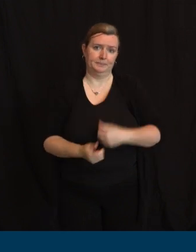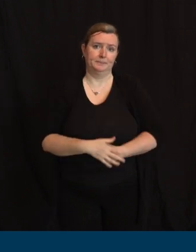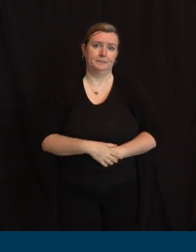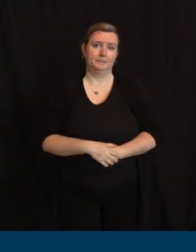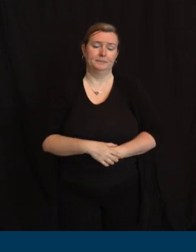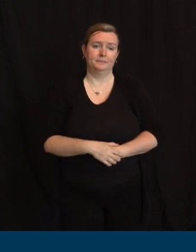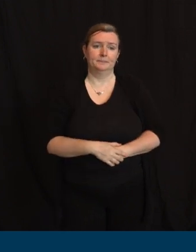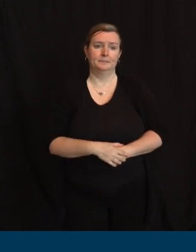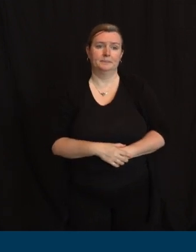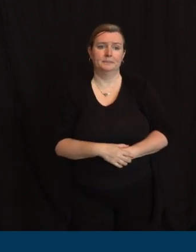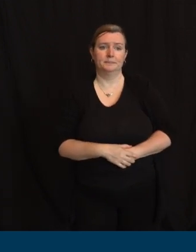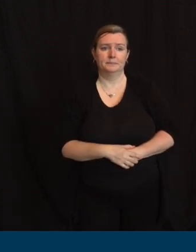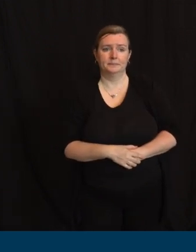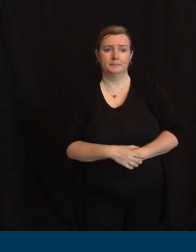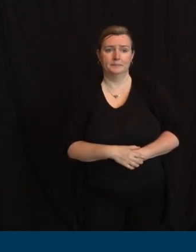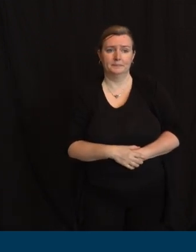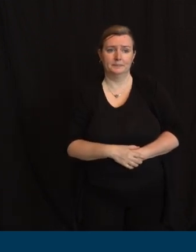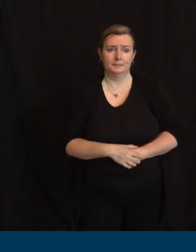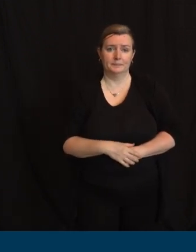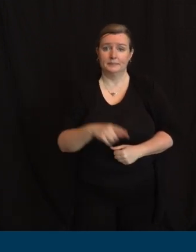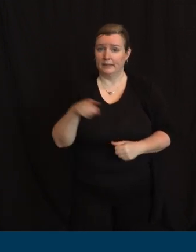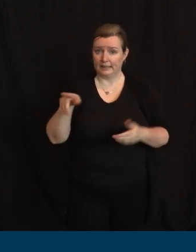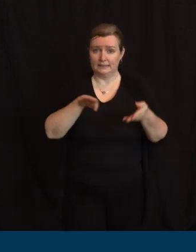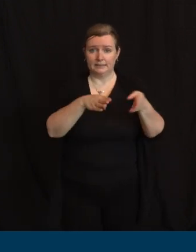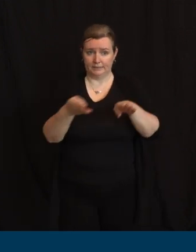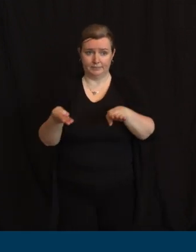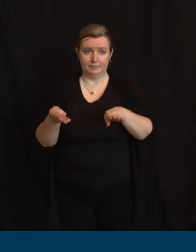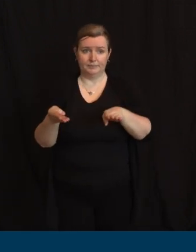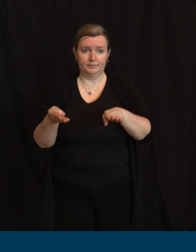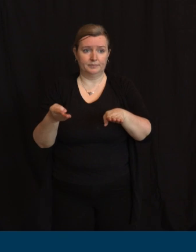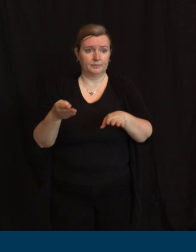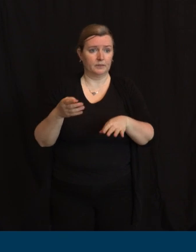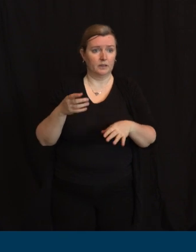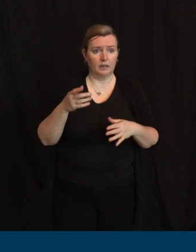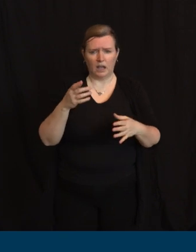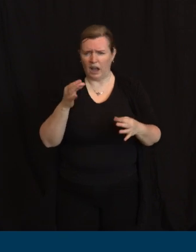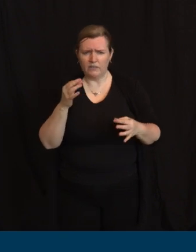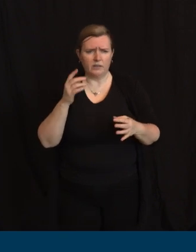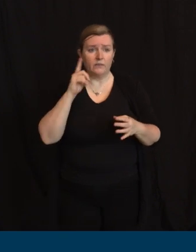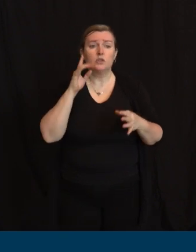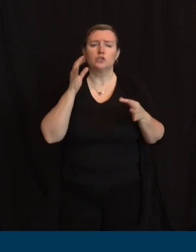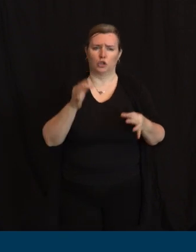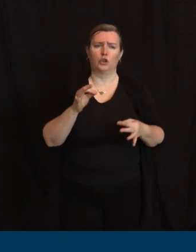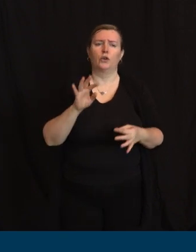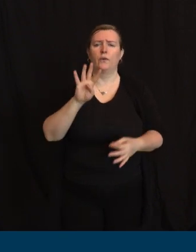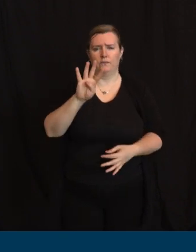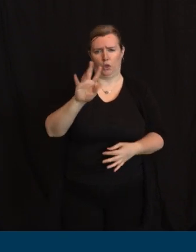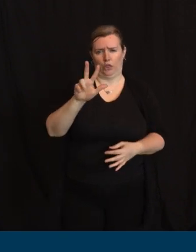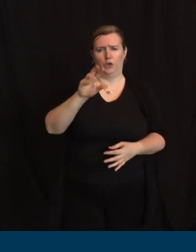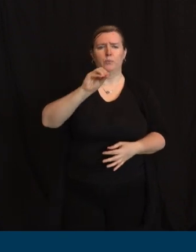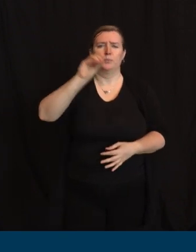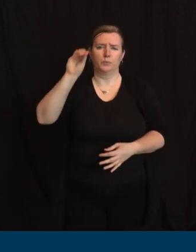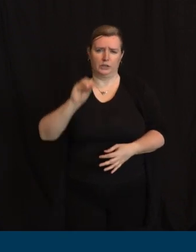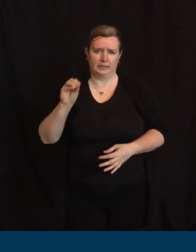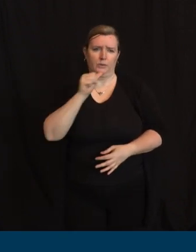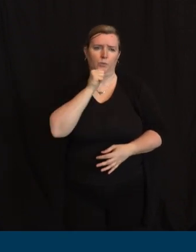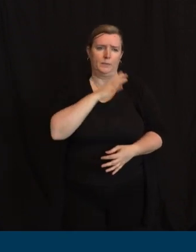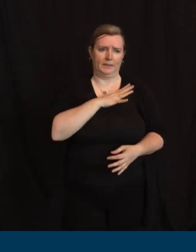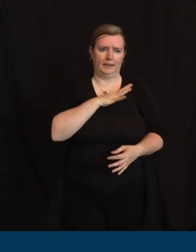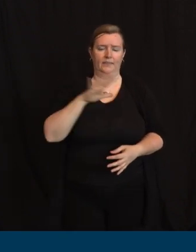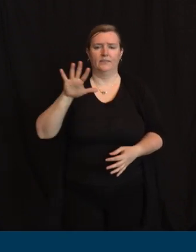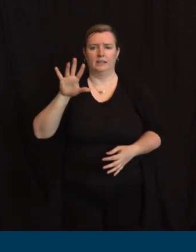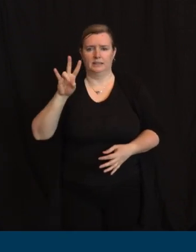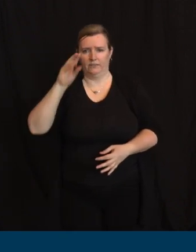Of the deaths that we have information on, 43% are female, 57% are male.